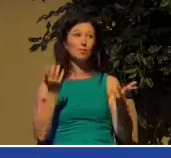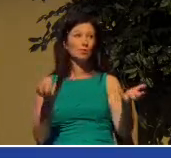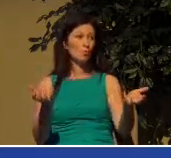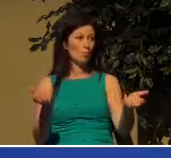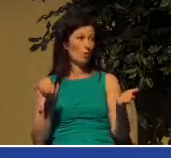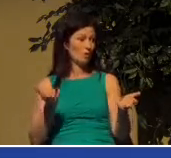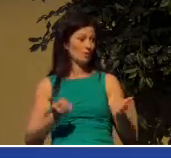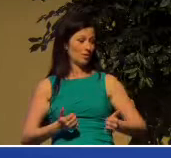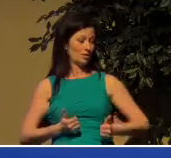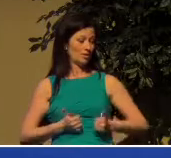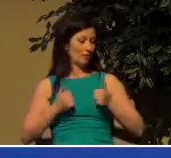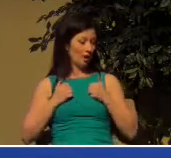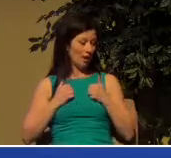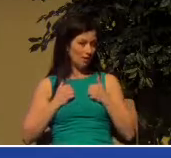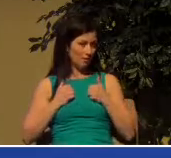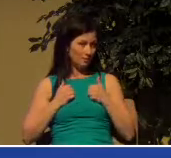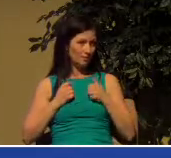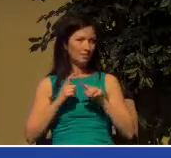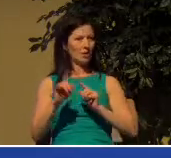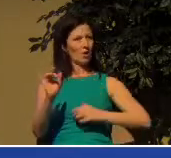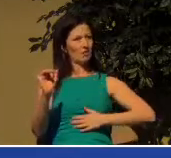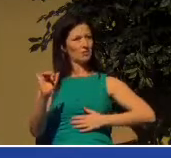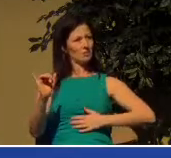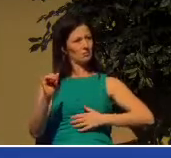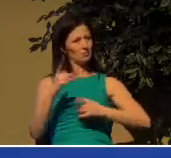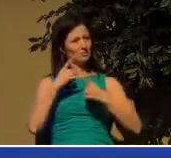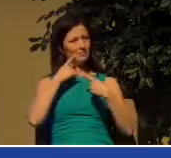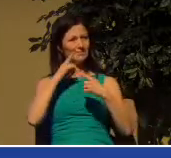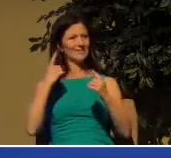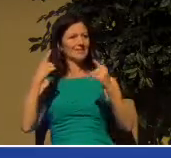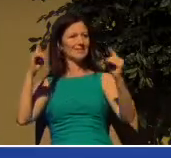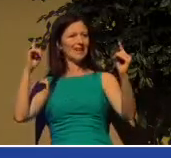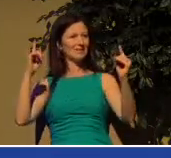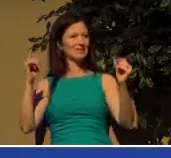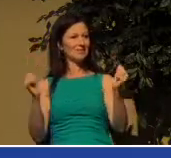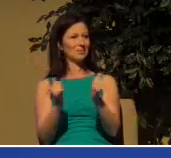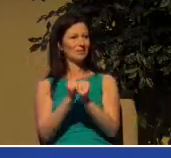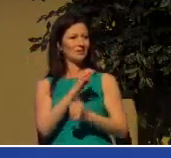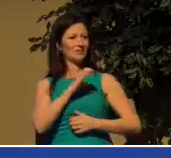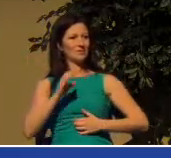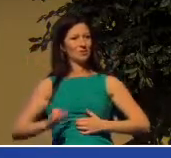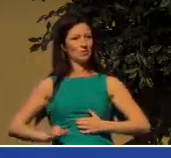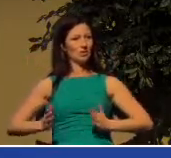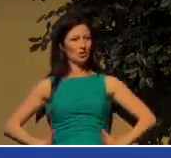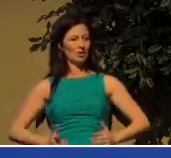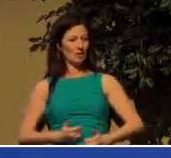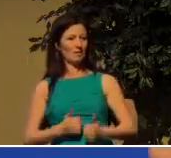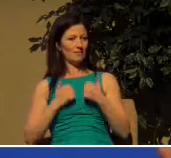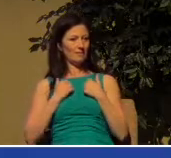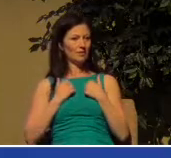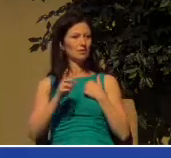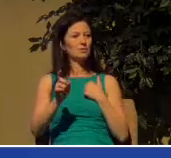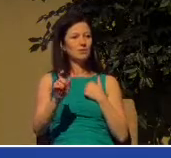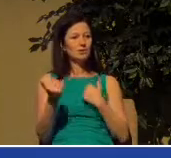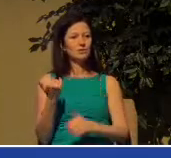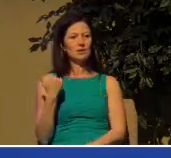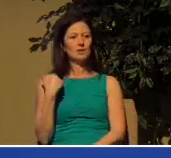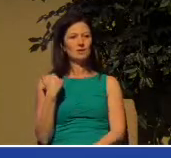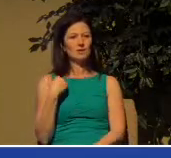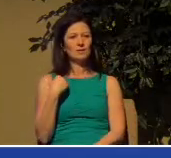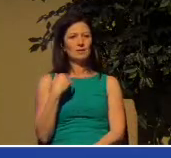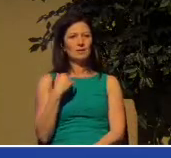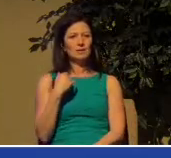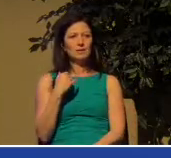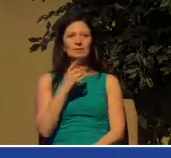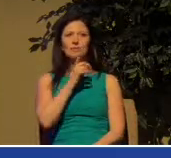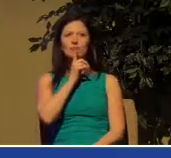but thrive in the Christian life, we need to have a realistic